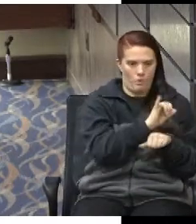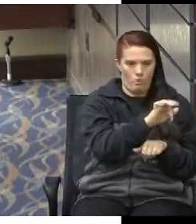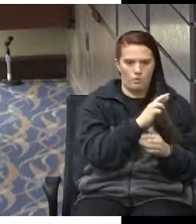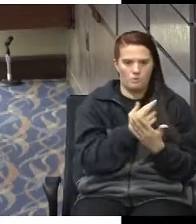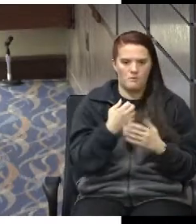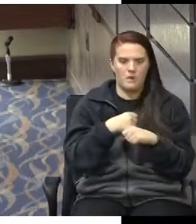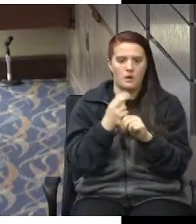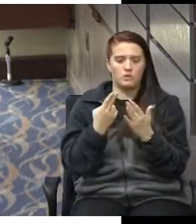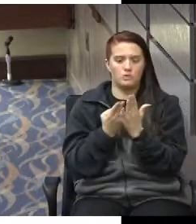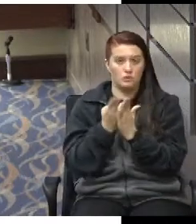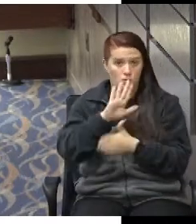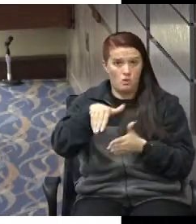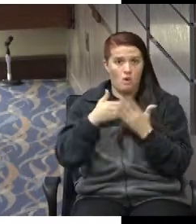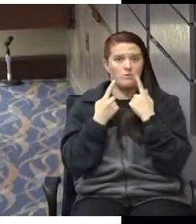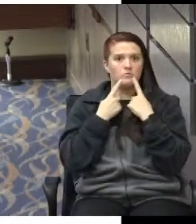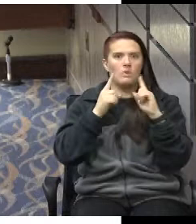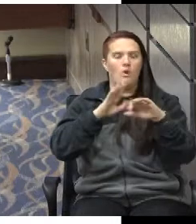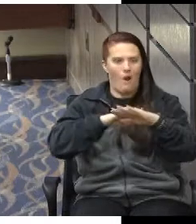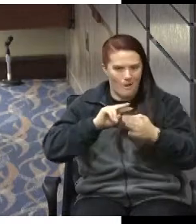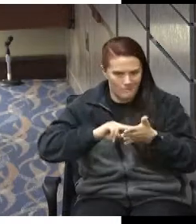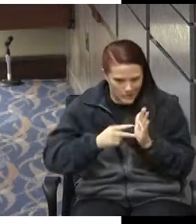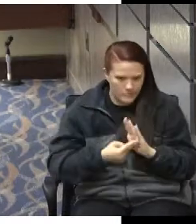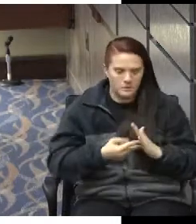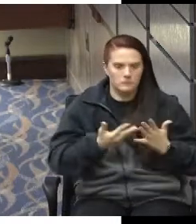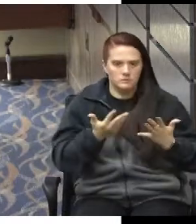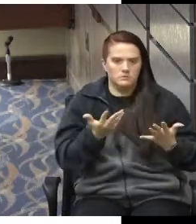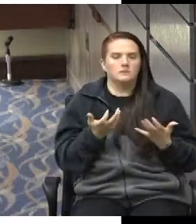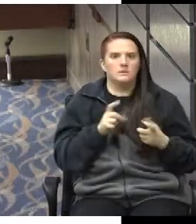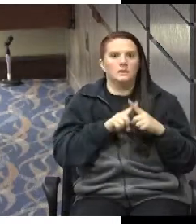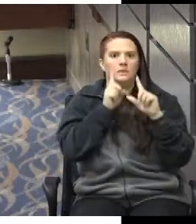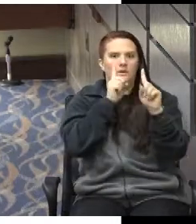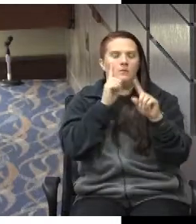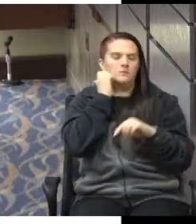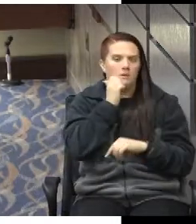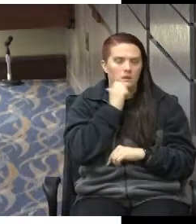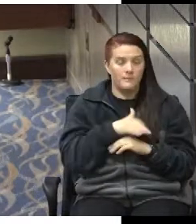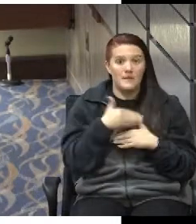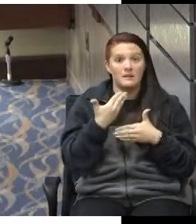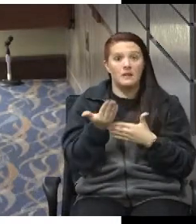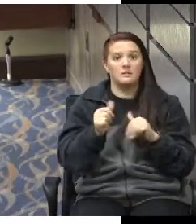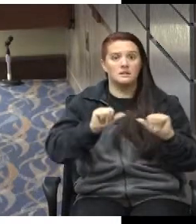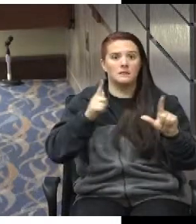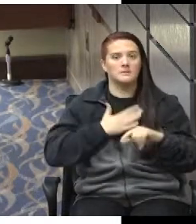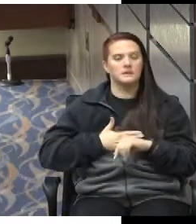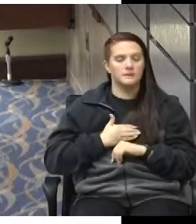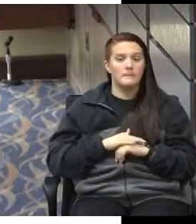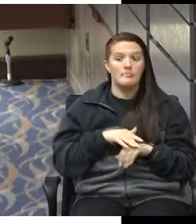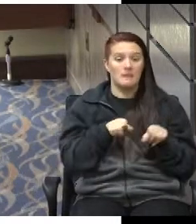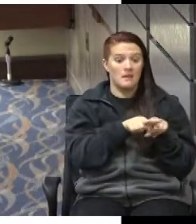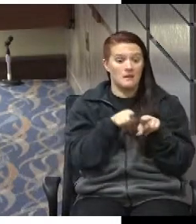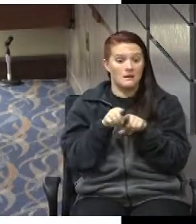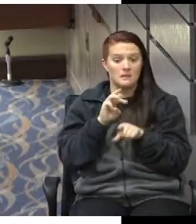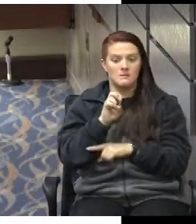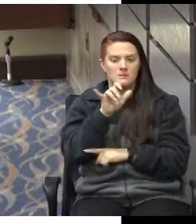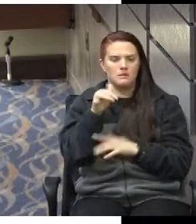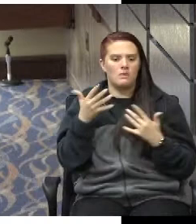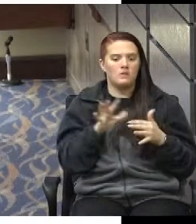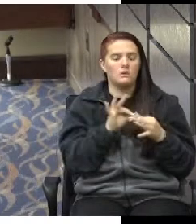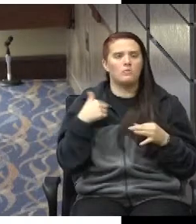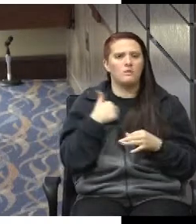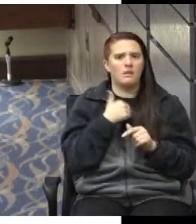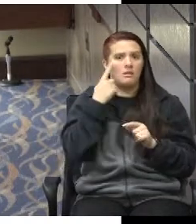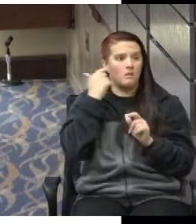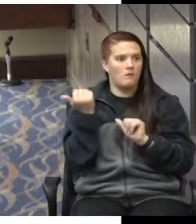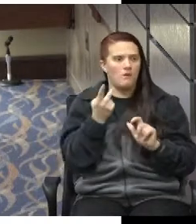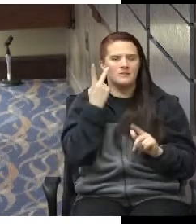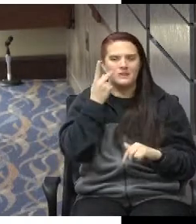all that's achieved on purpose on a daily basis. So that's the linkage here. Next slide, please. And as Missy has mentioned, as I think we've all seen,